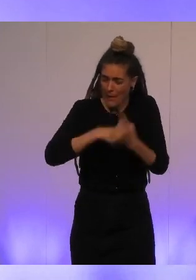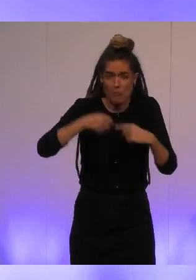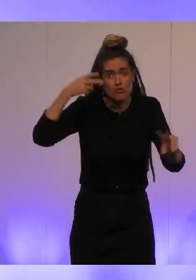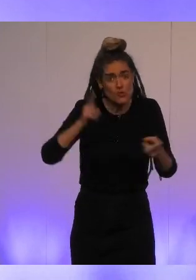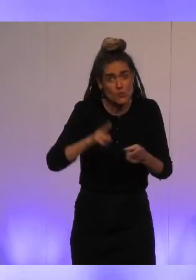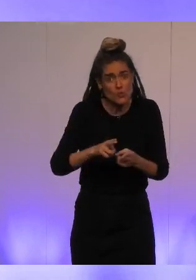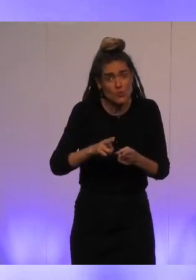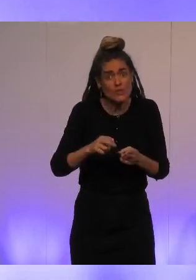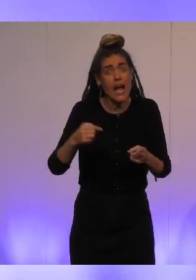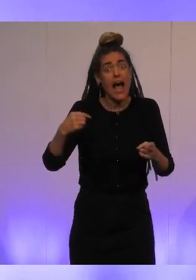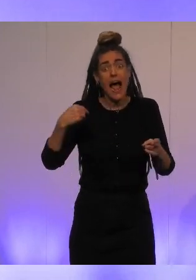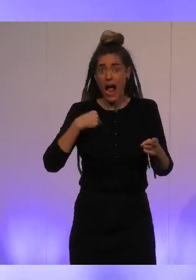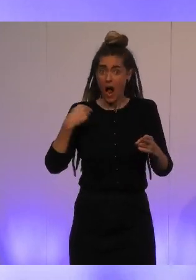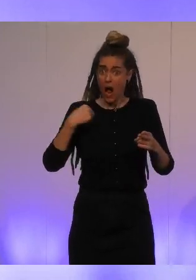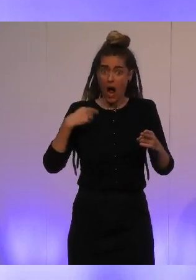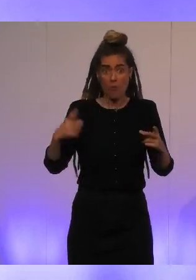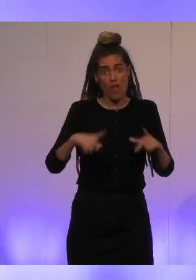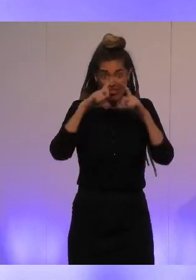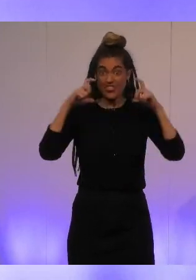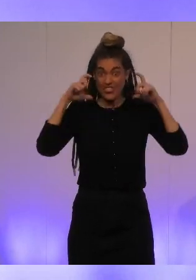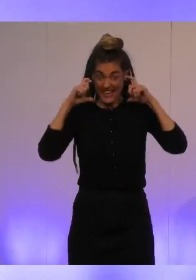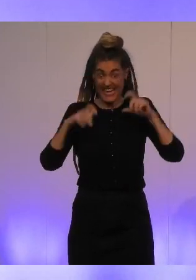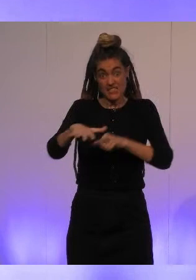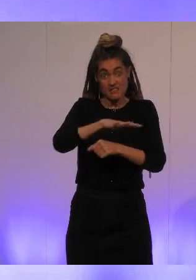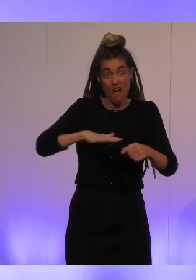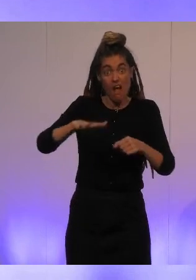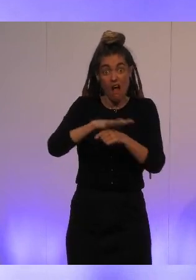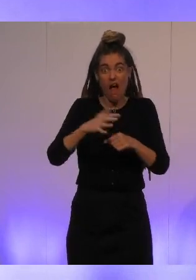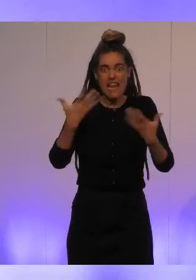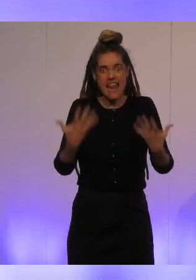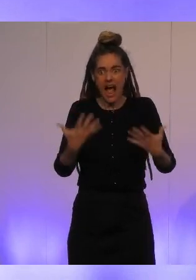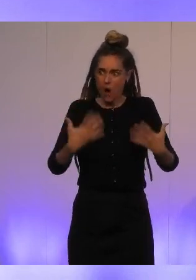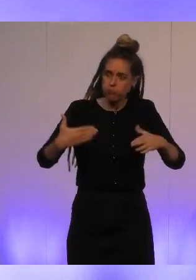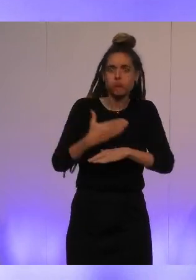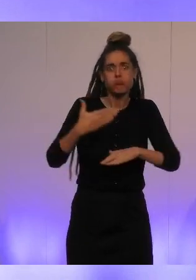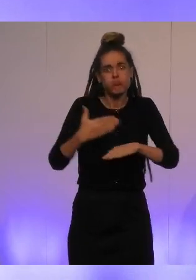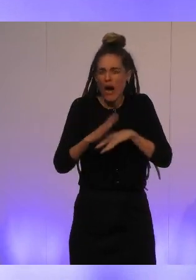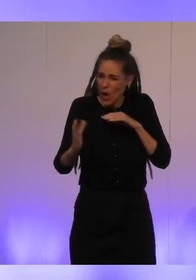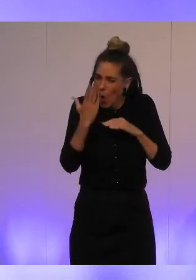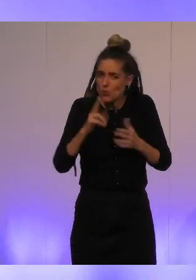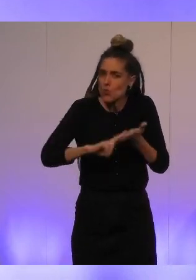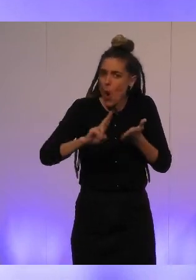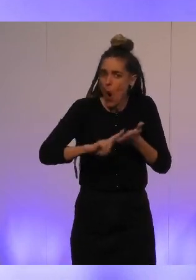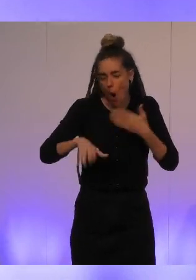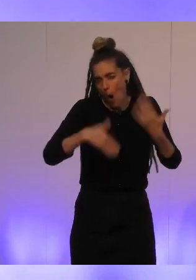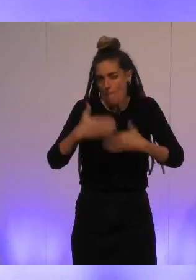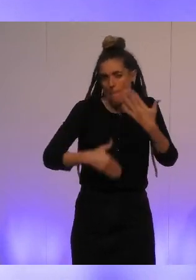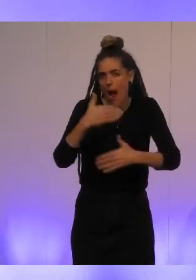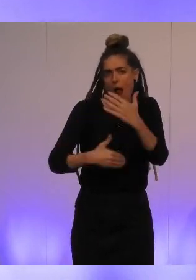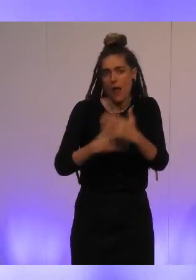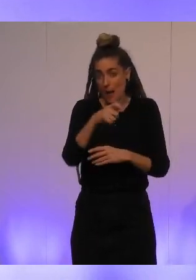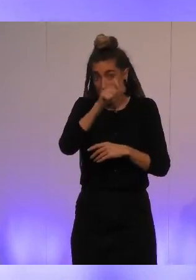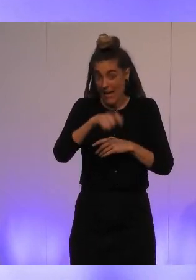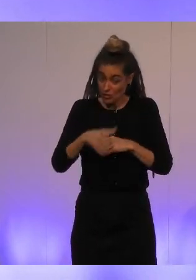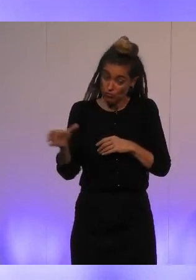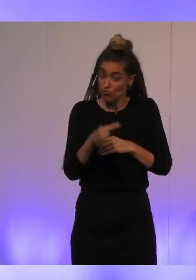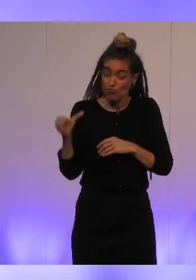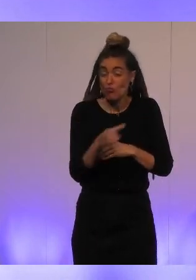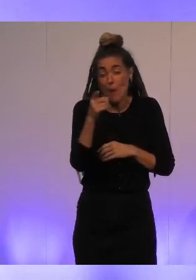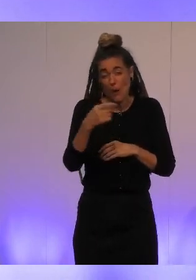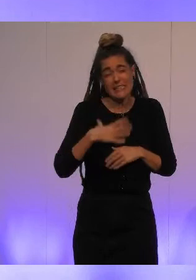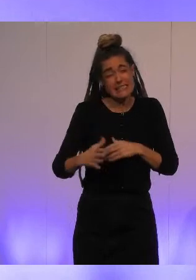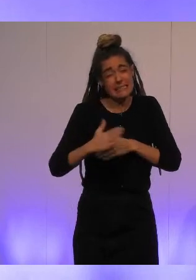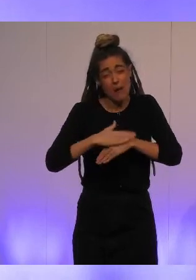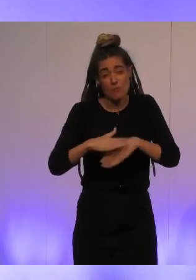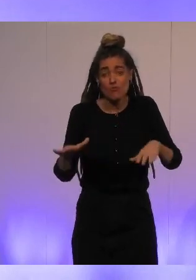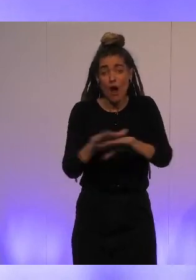much closer to normal, and we're treating some of those patients needing planned surgery, but it will take us time to recover. At the